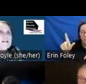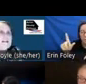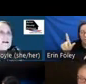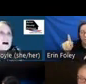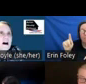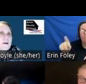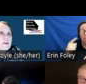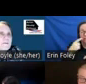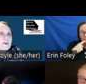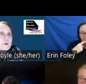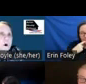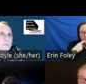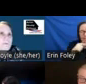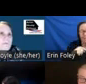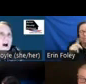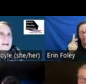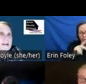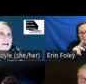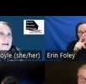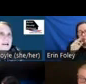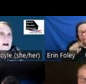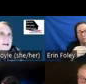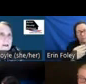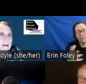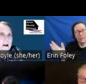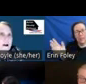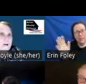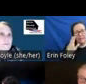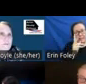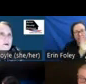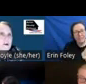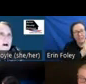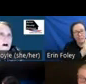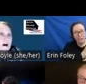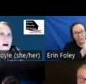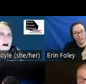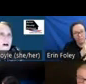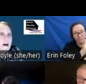that people who are providing care